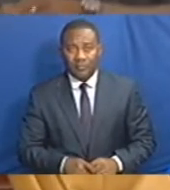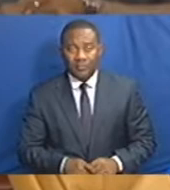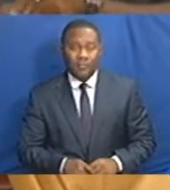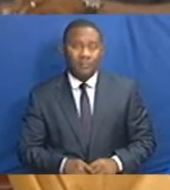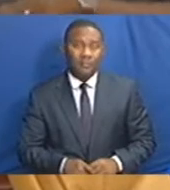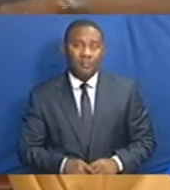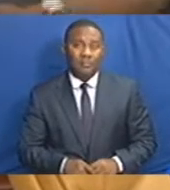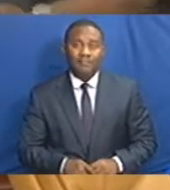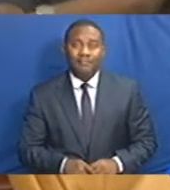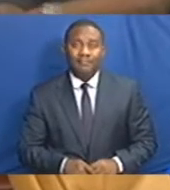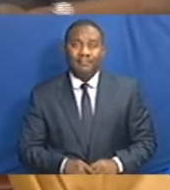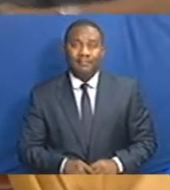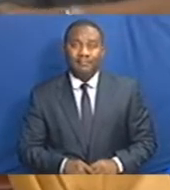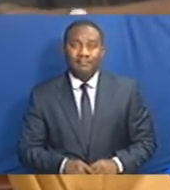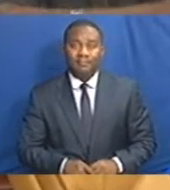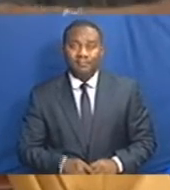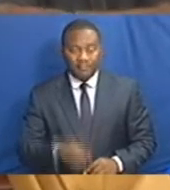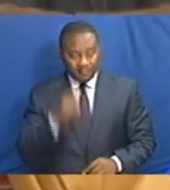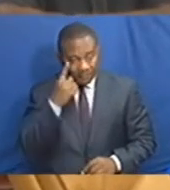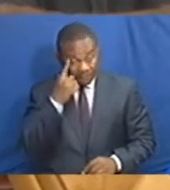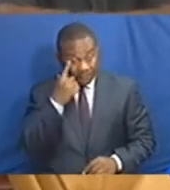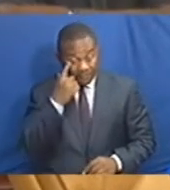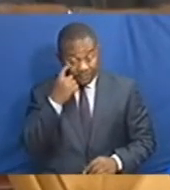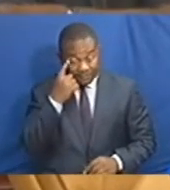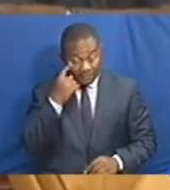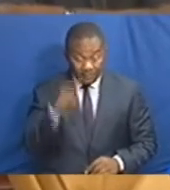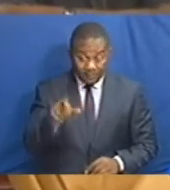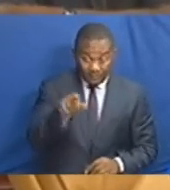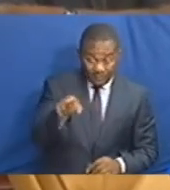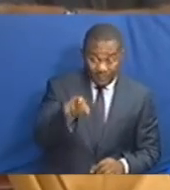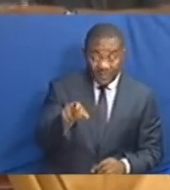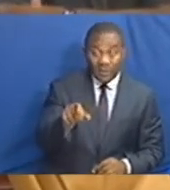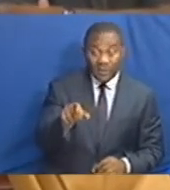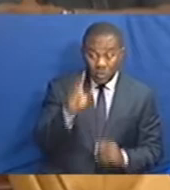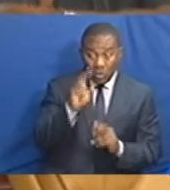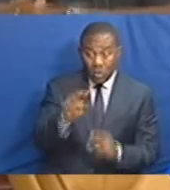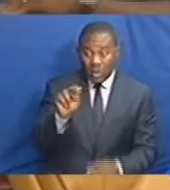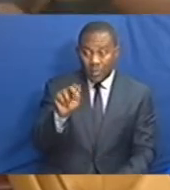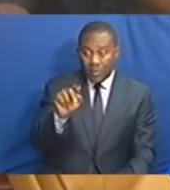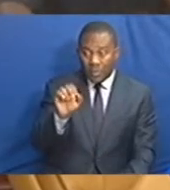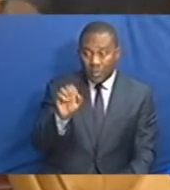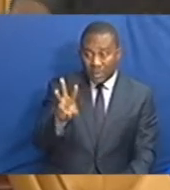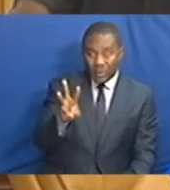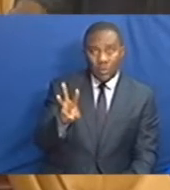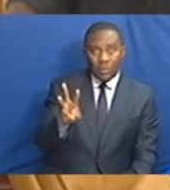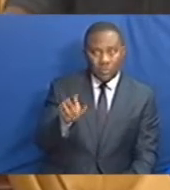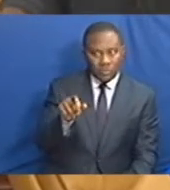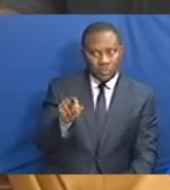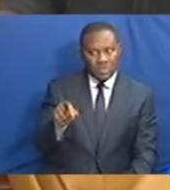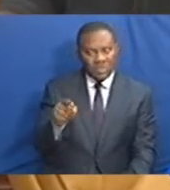I heard Honorable Into was commenting on the fact that